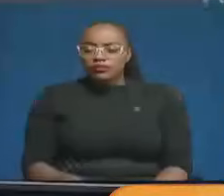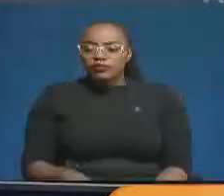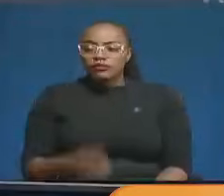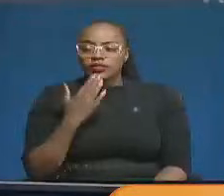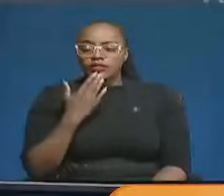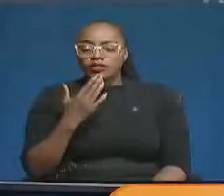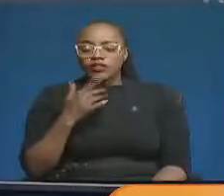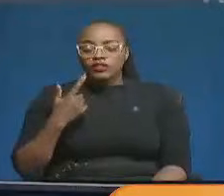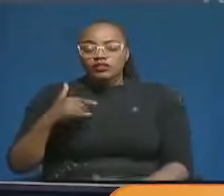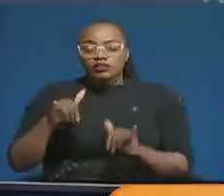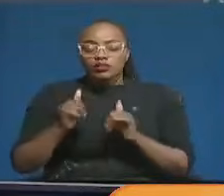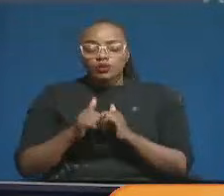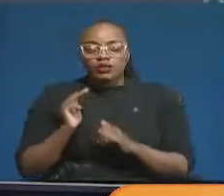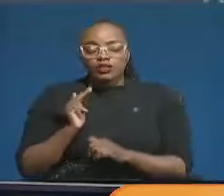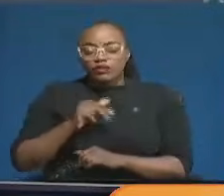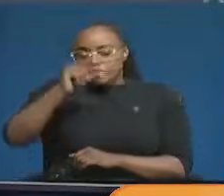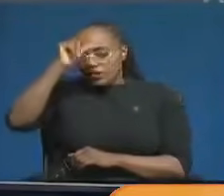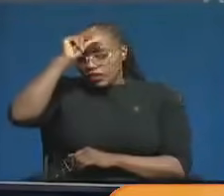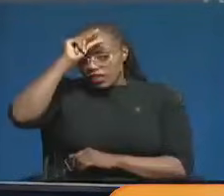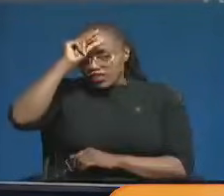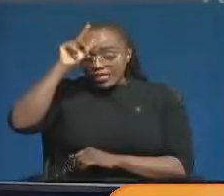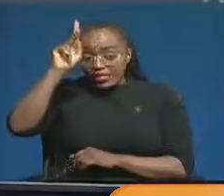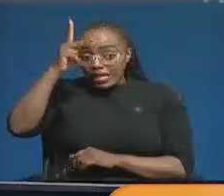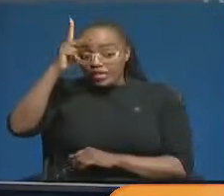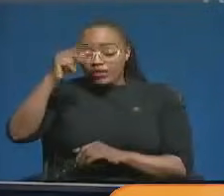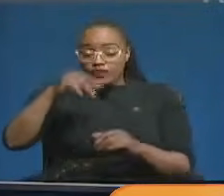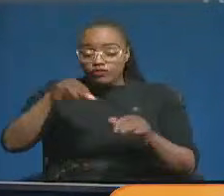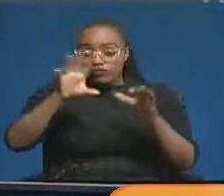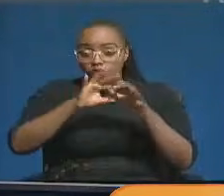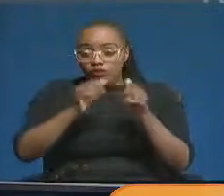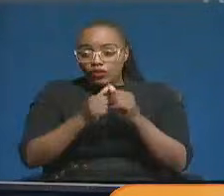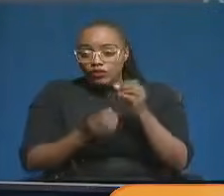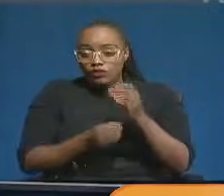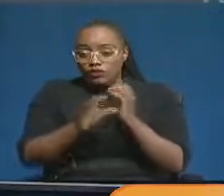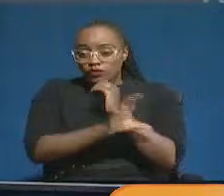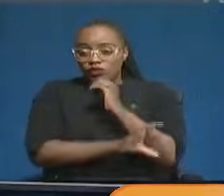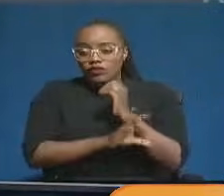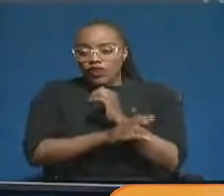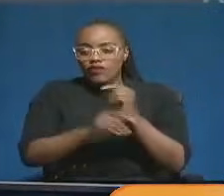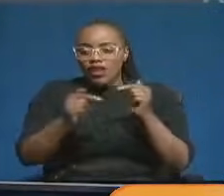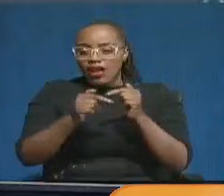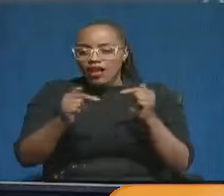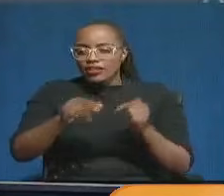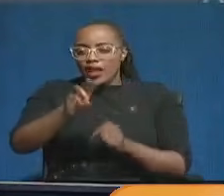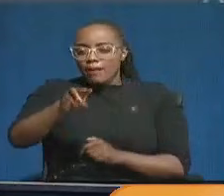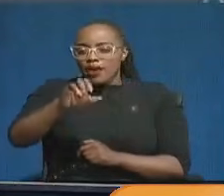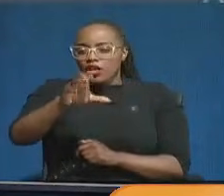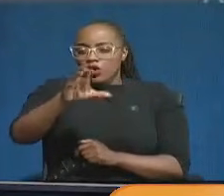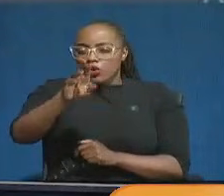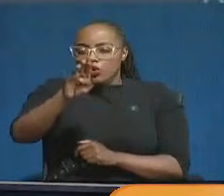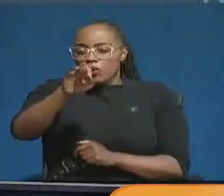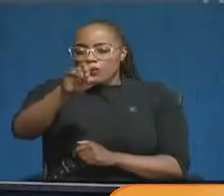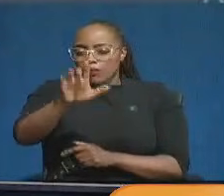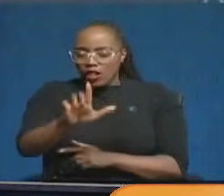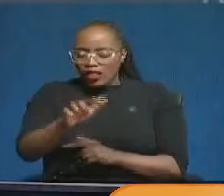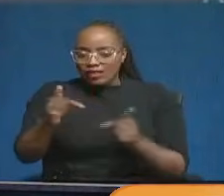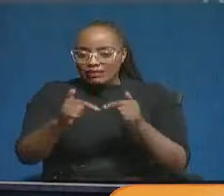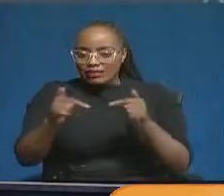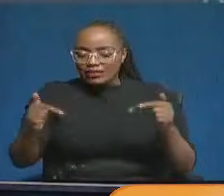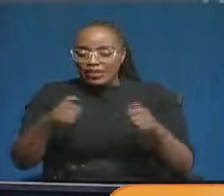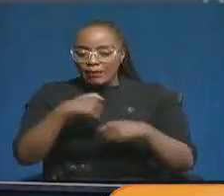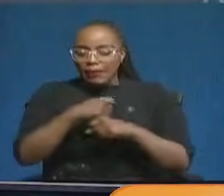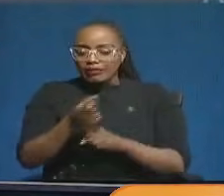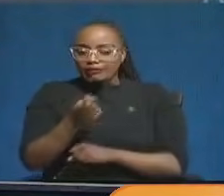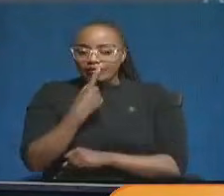They explain, and now Kenya has joined a growing list of countries worldwide grappling with antimicrobial resistance, a threat that is making